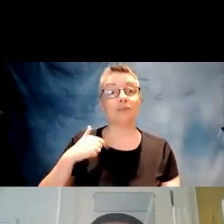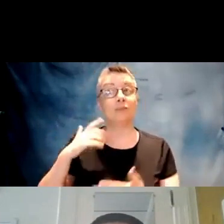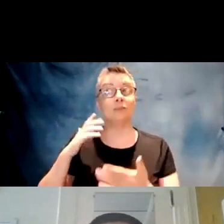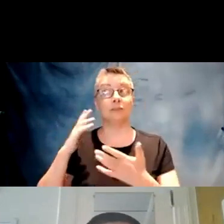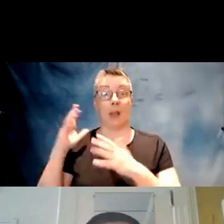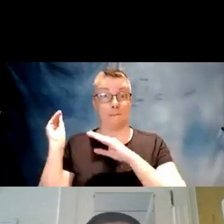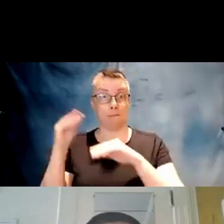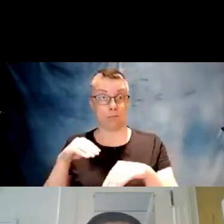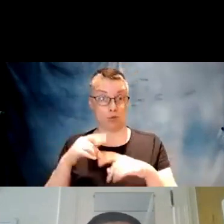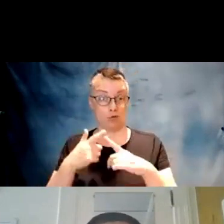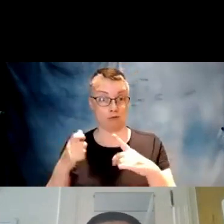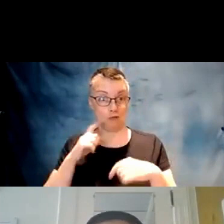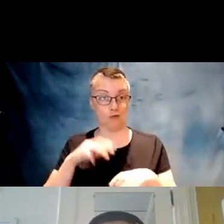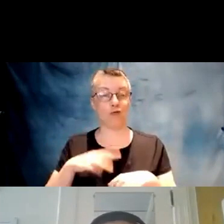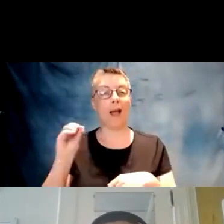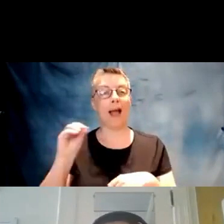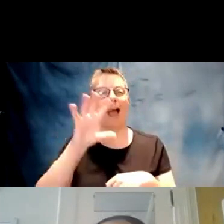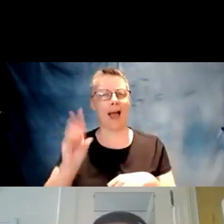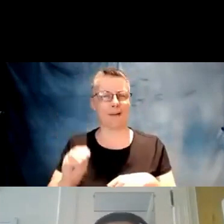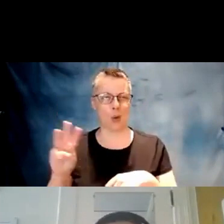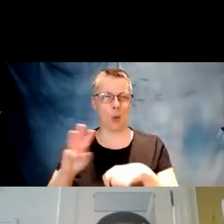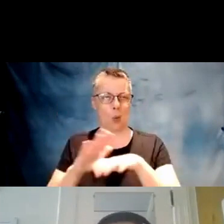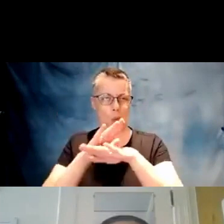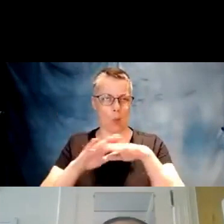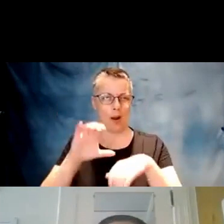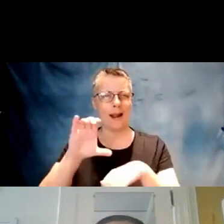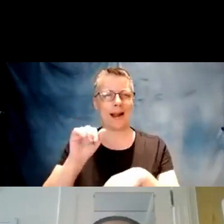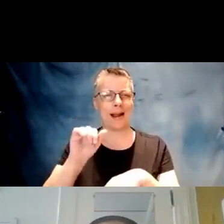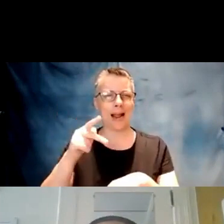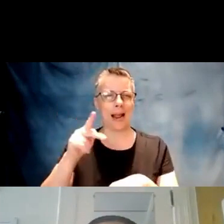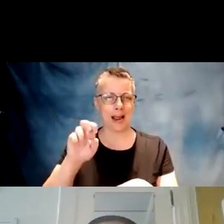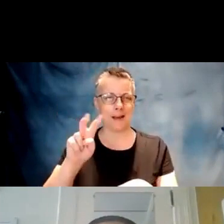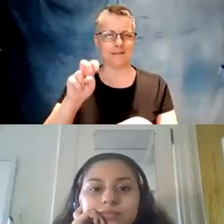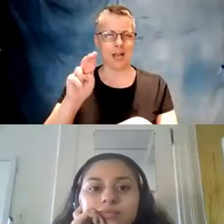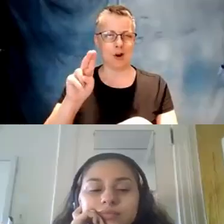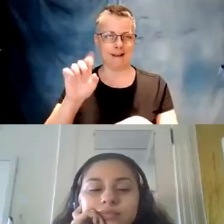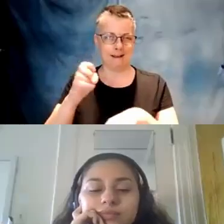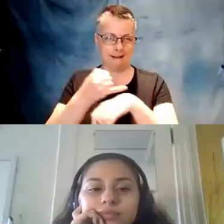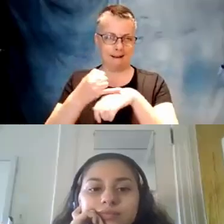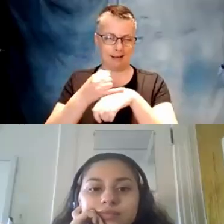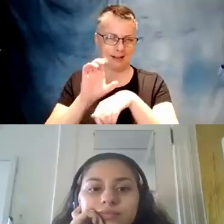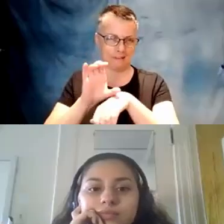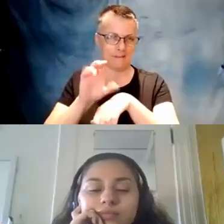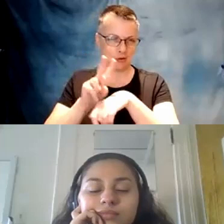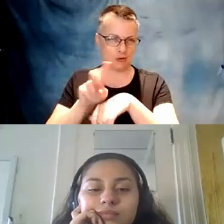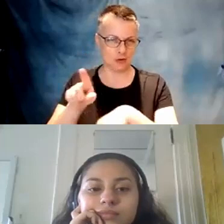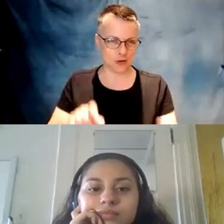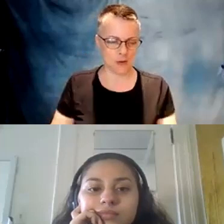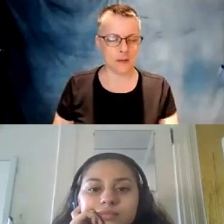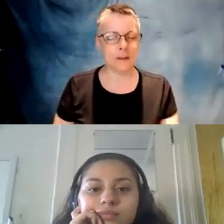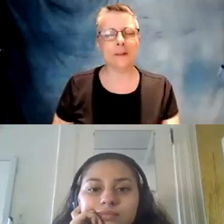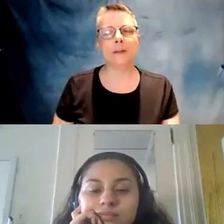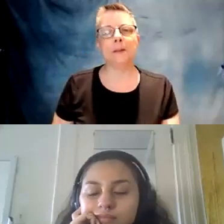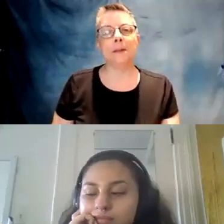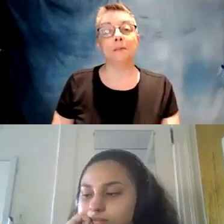from west coast of Africa, the Cabo Verdean Islands, and I